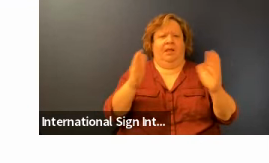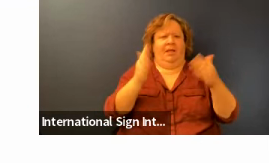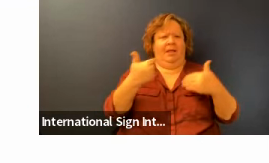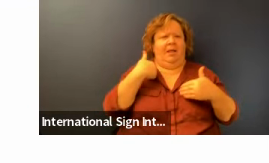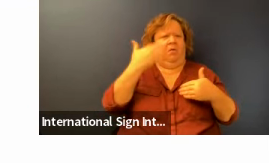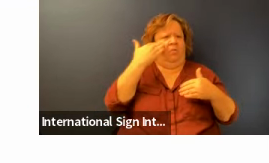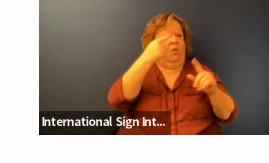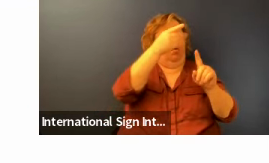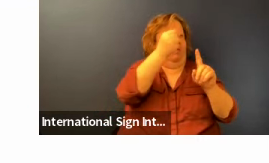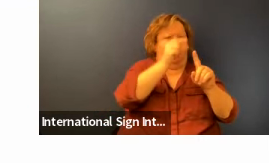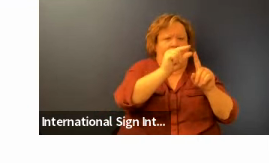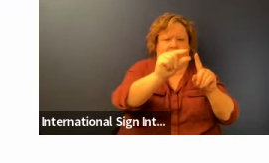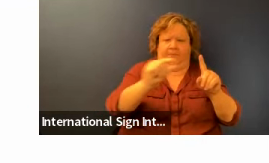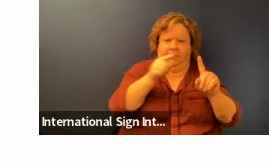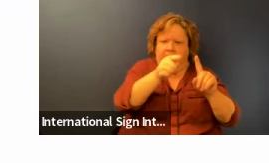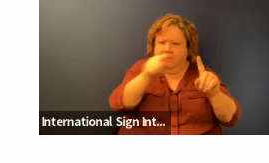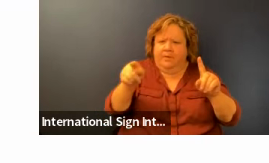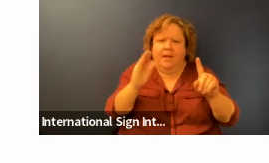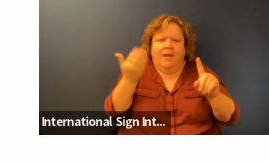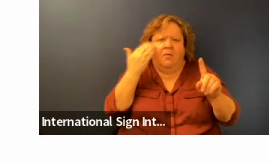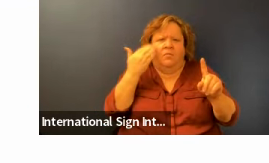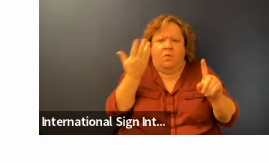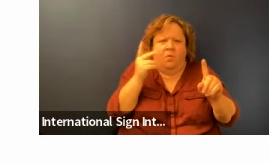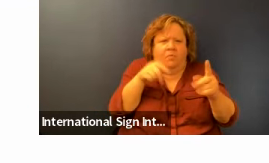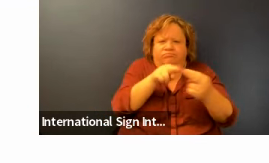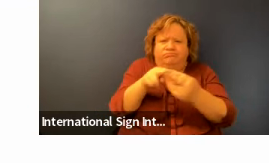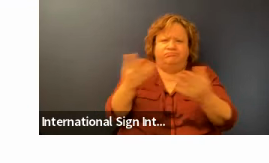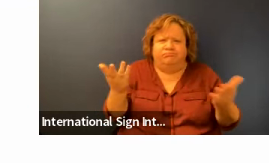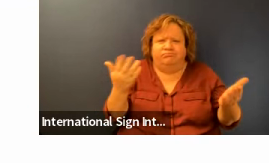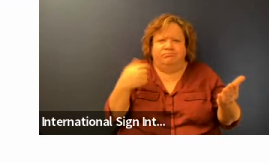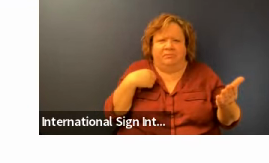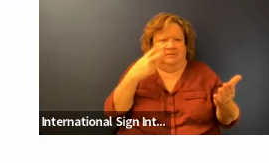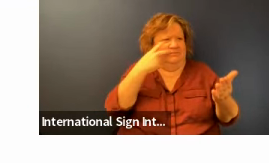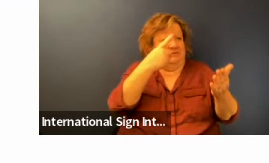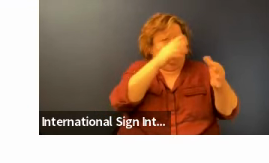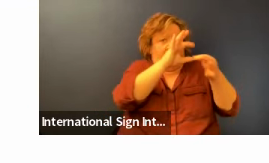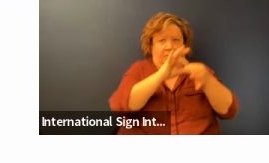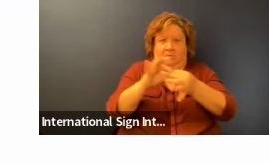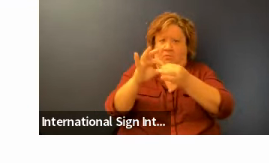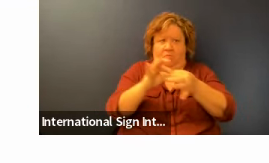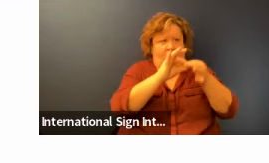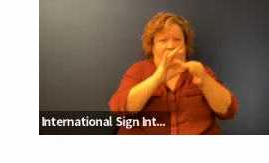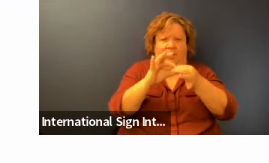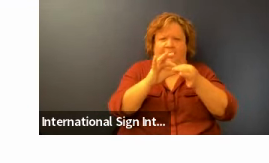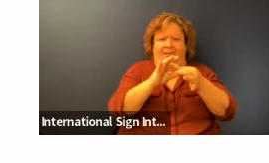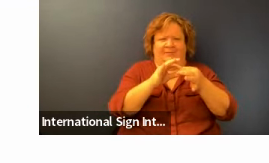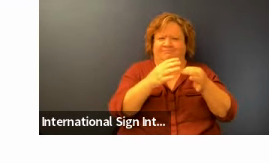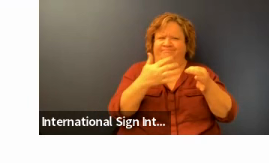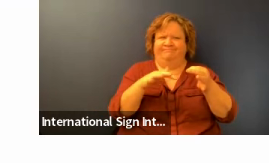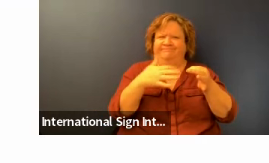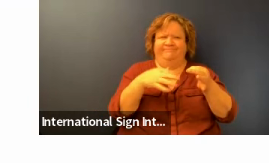duplication. It leads to double dipping, because you'll find a multiplicity of government agencies,